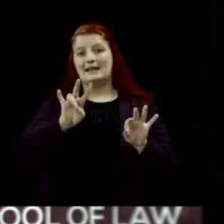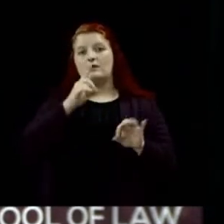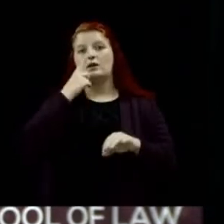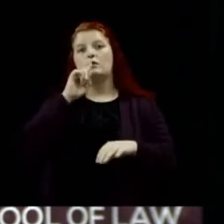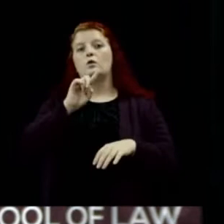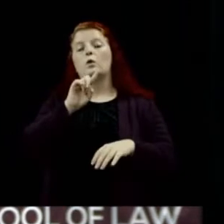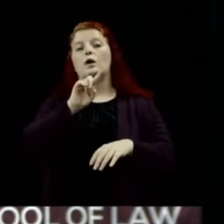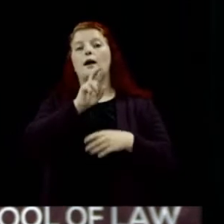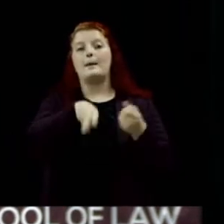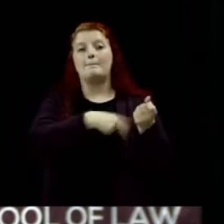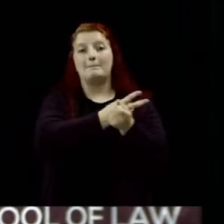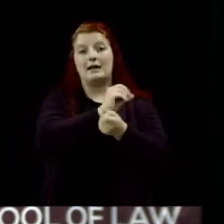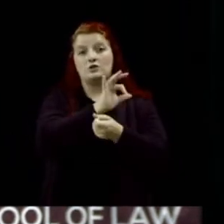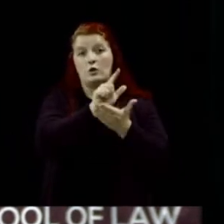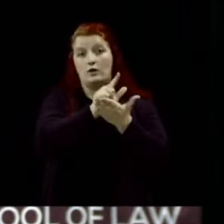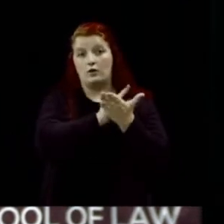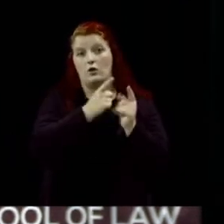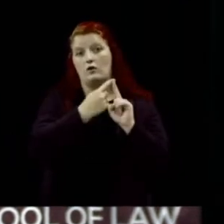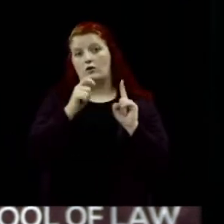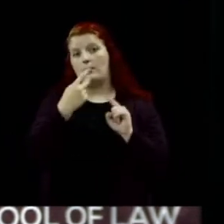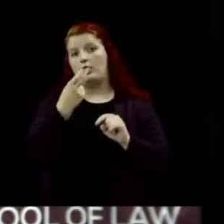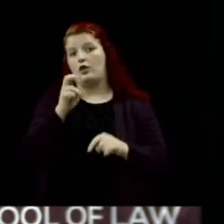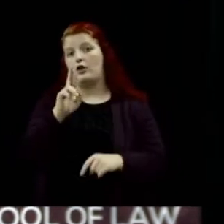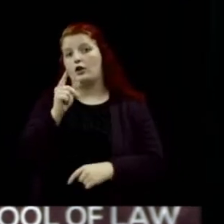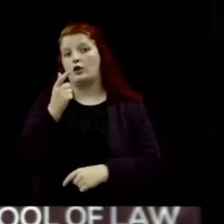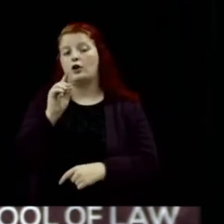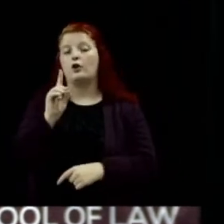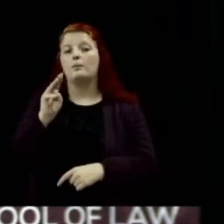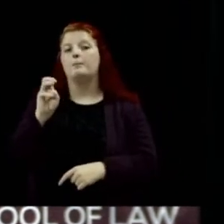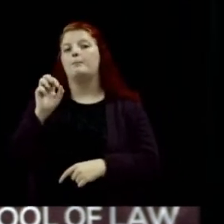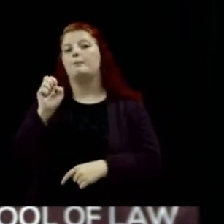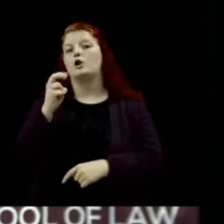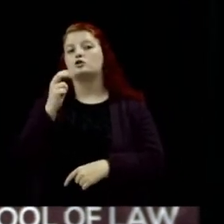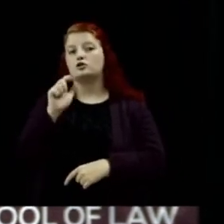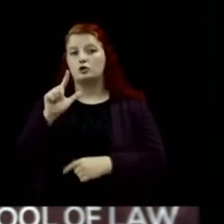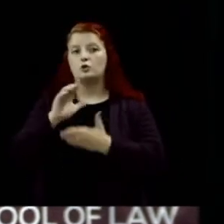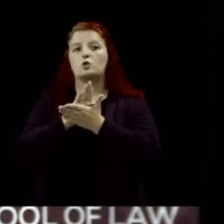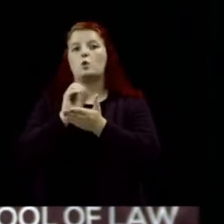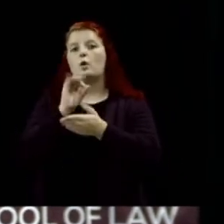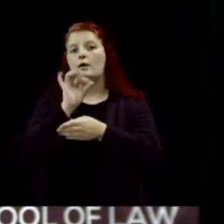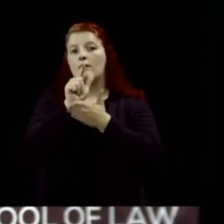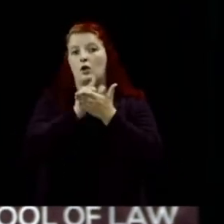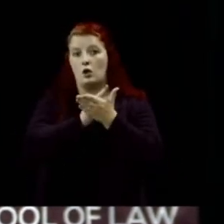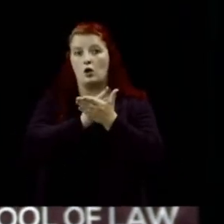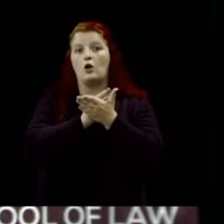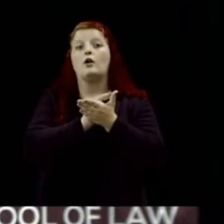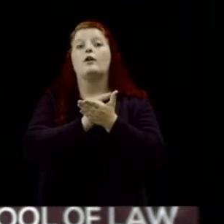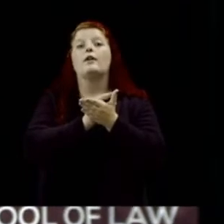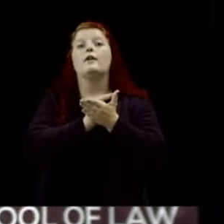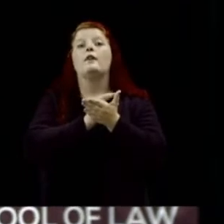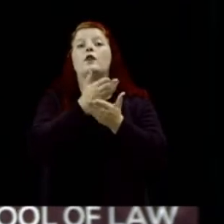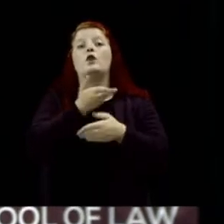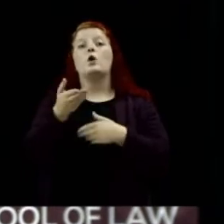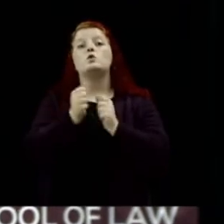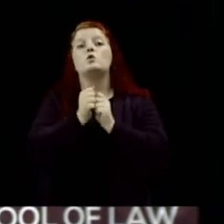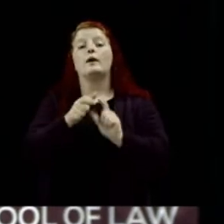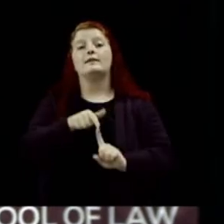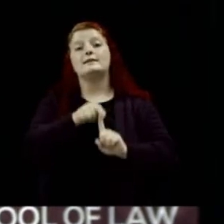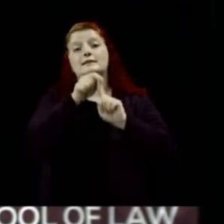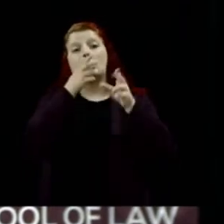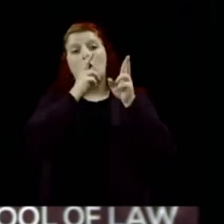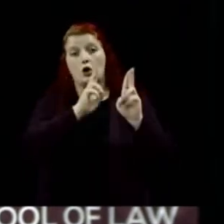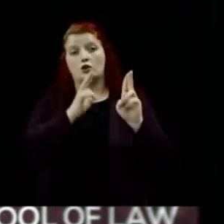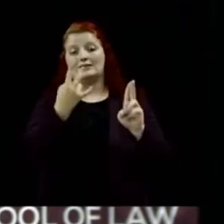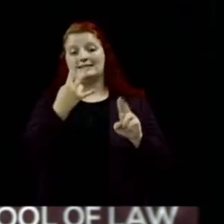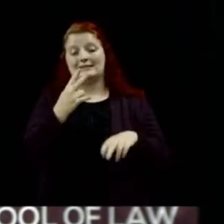Laws degree from the Thurgood Marshall School of Law. Bestowed with distinguished honors are 17